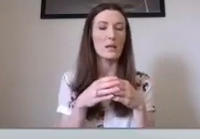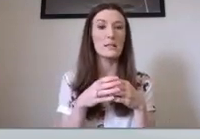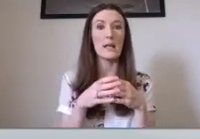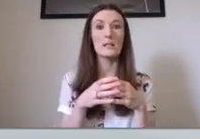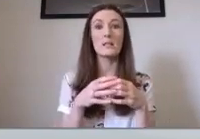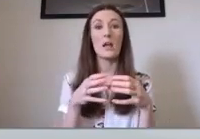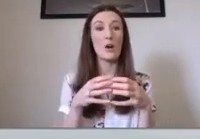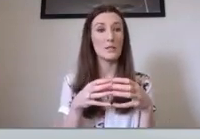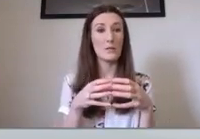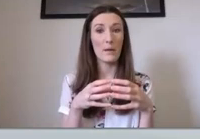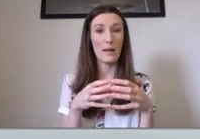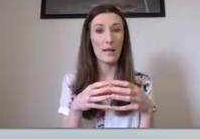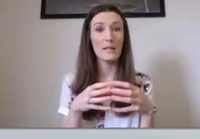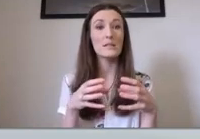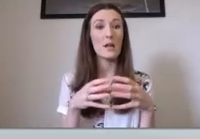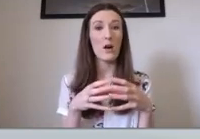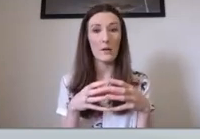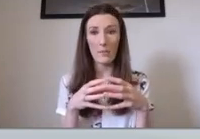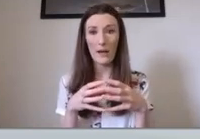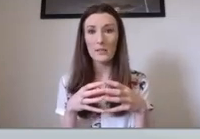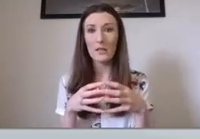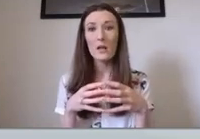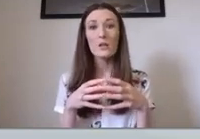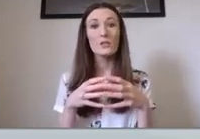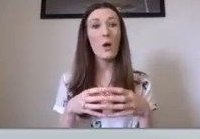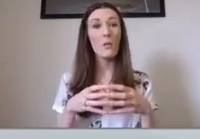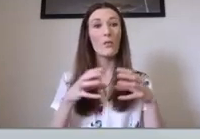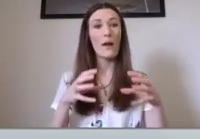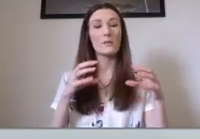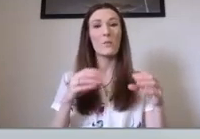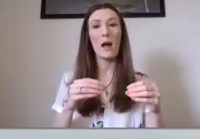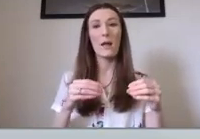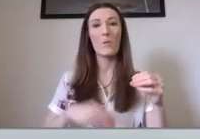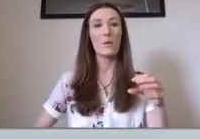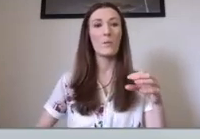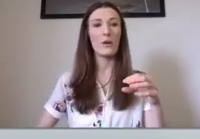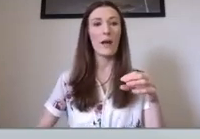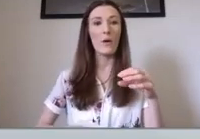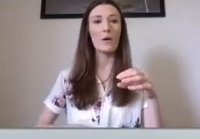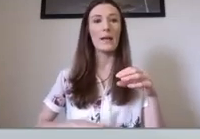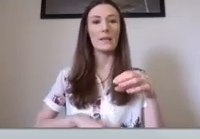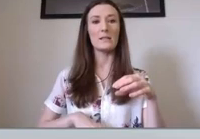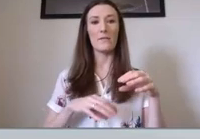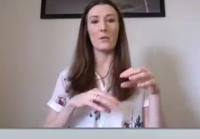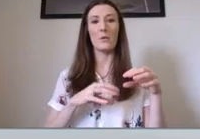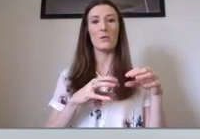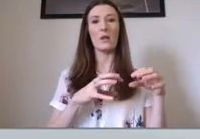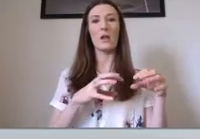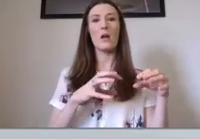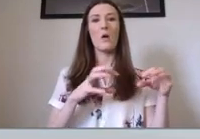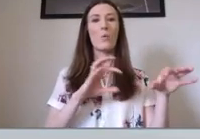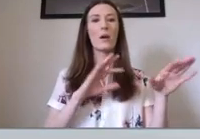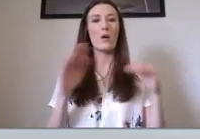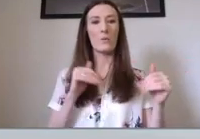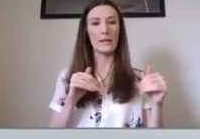the United States. They are discriminated against, they are oppressed. So that's why when we are out in the deaf